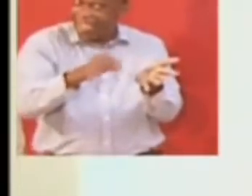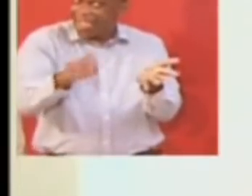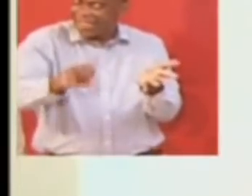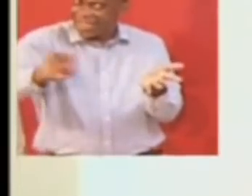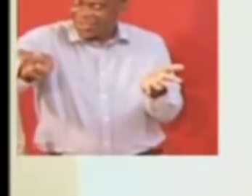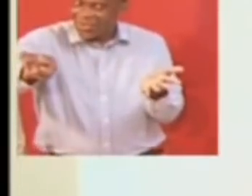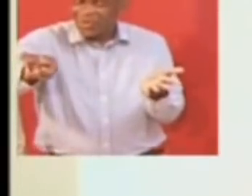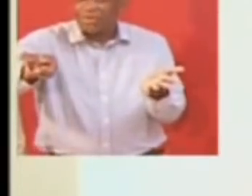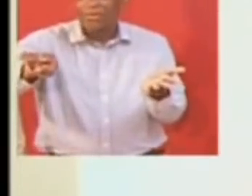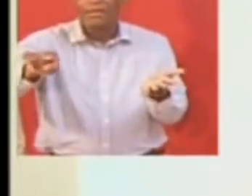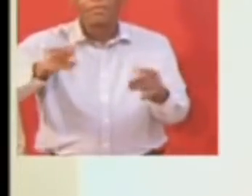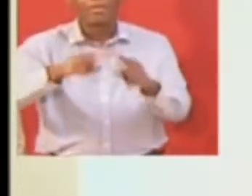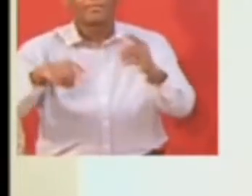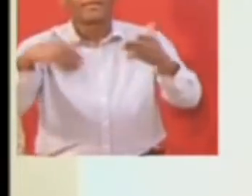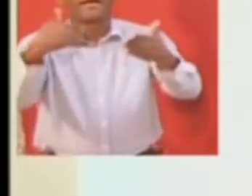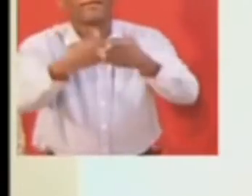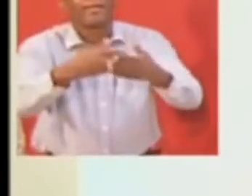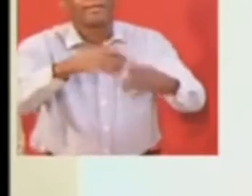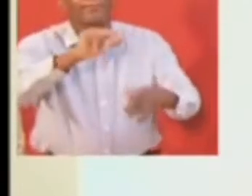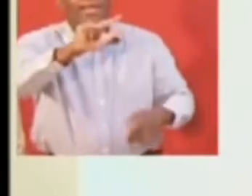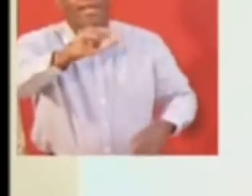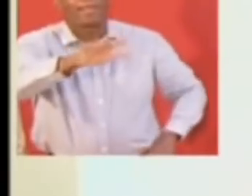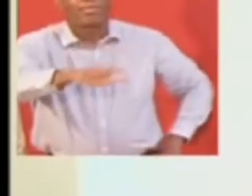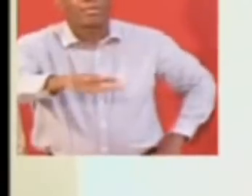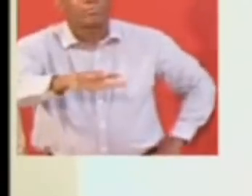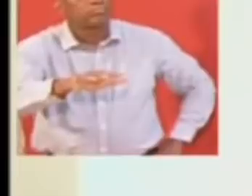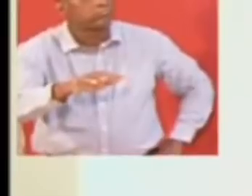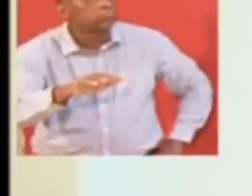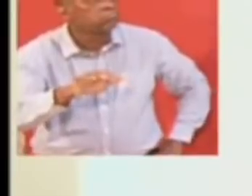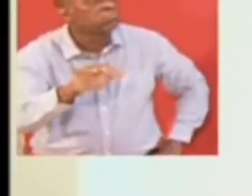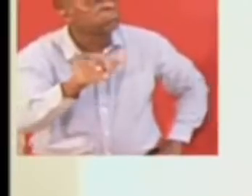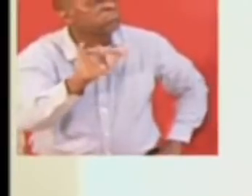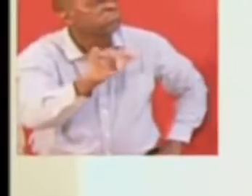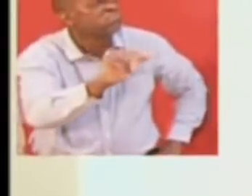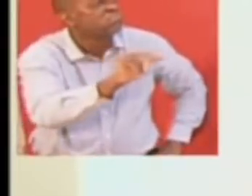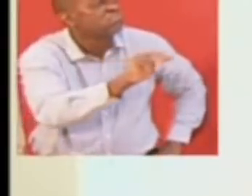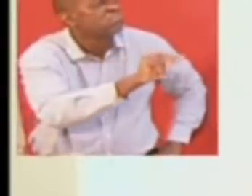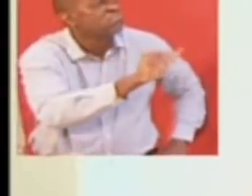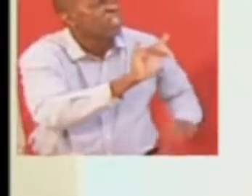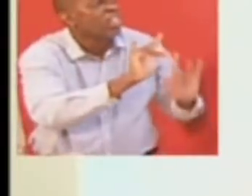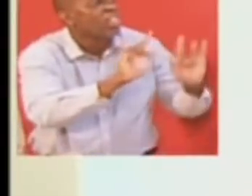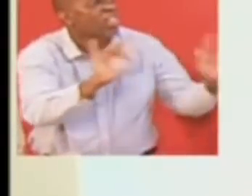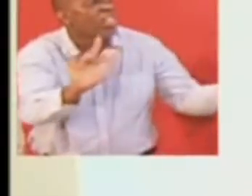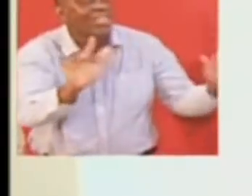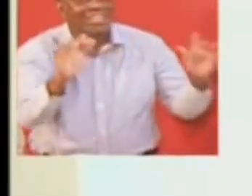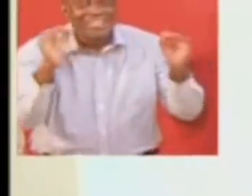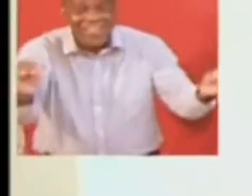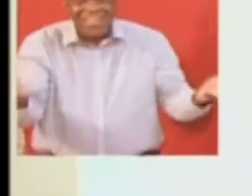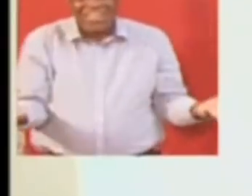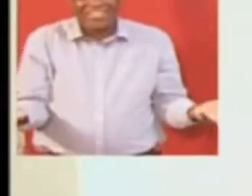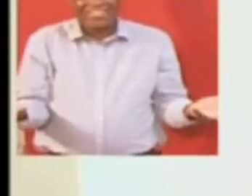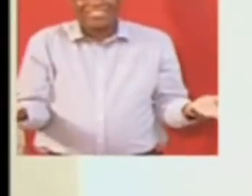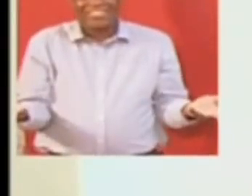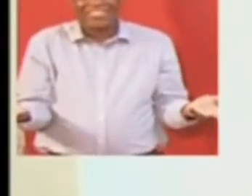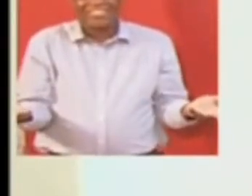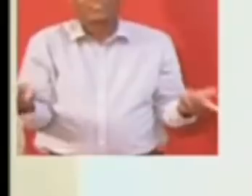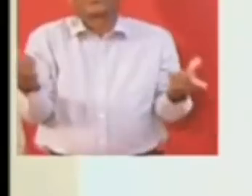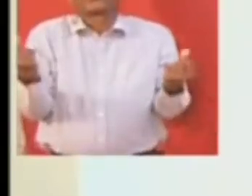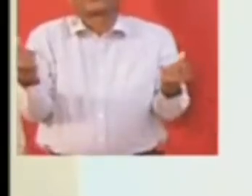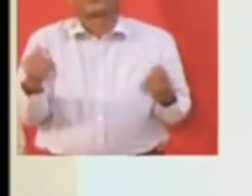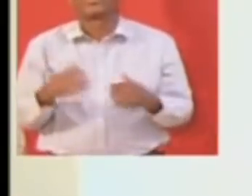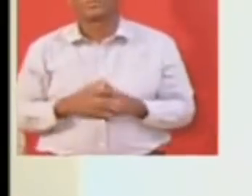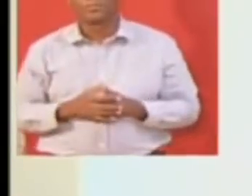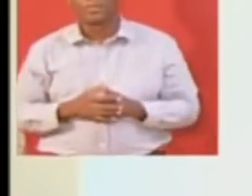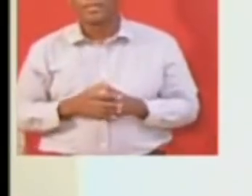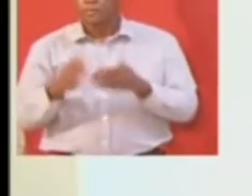I did say a little earlier on that I was asking the ministry, and I did do that, ask the Ministry of National Security to increase the rate at which